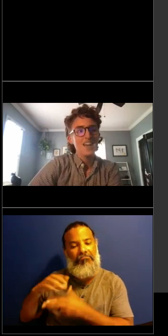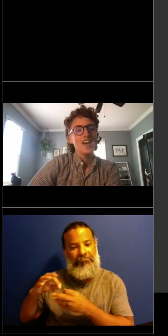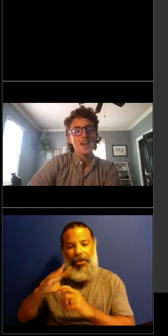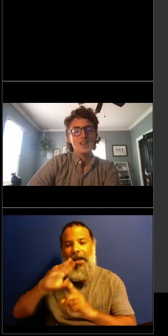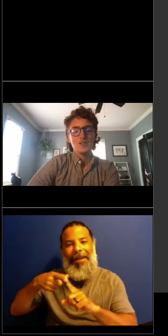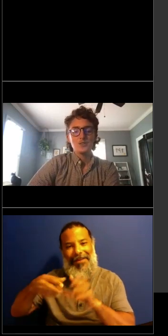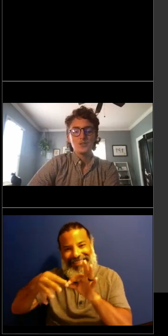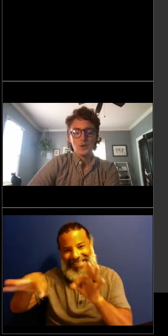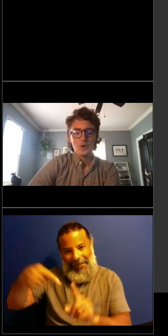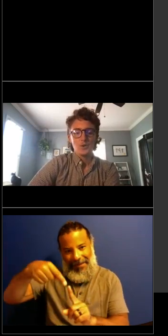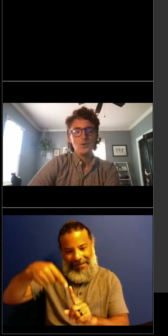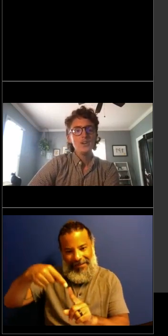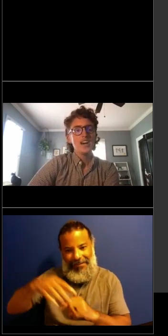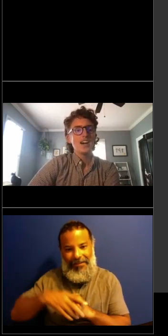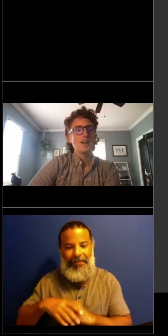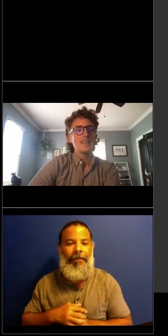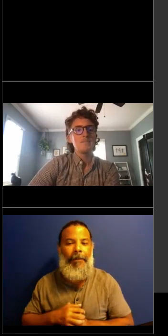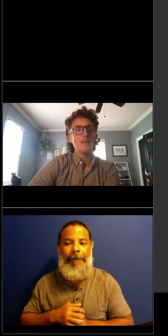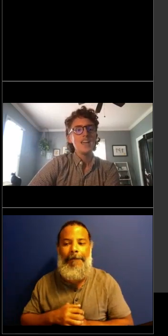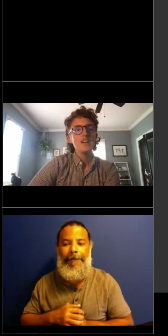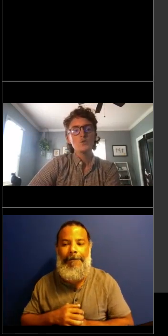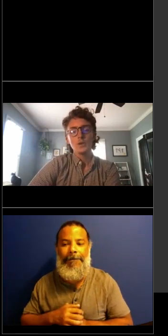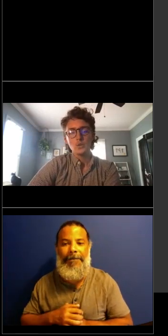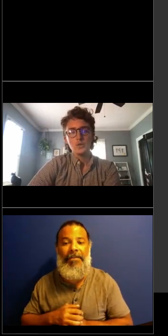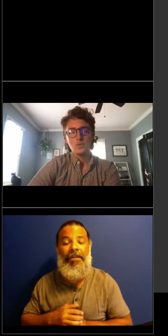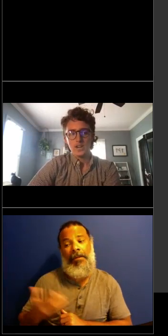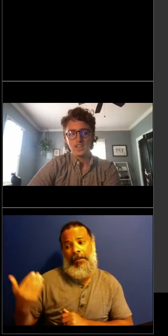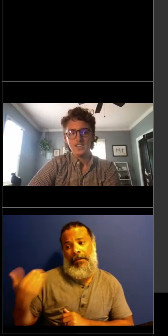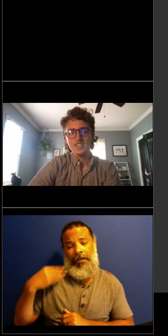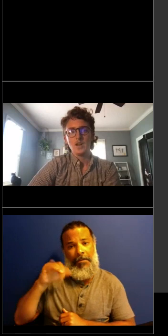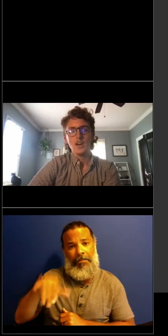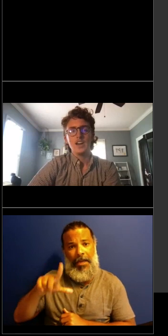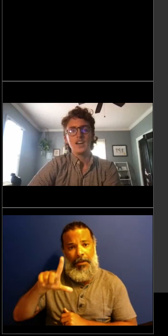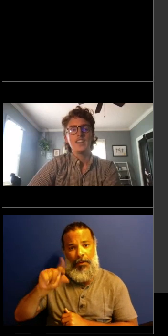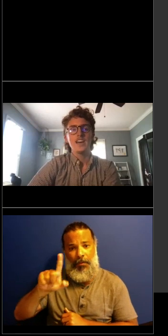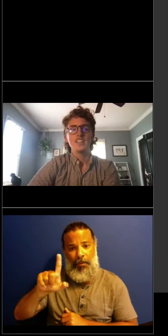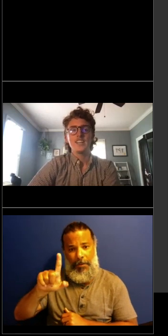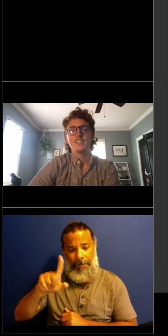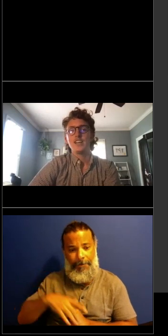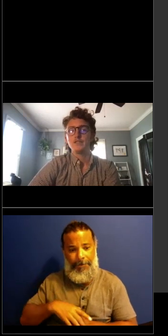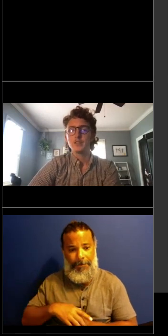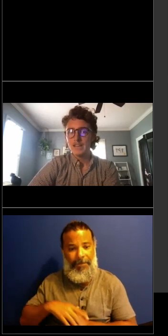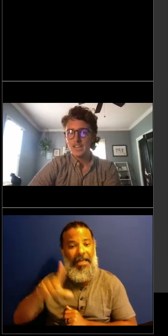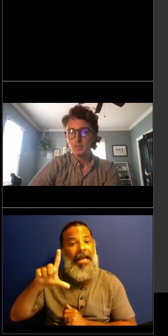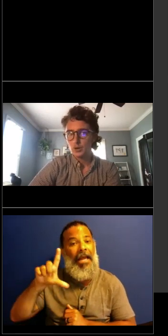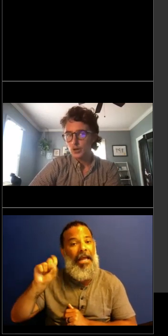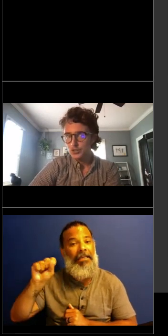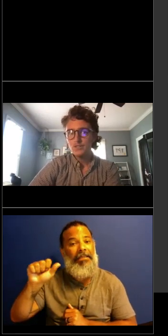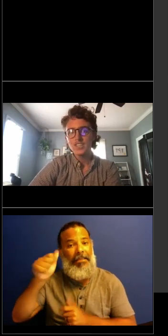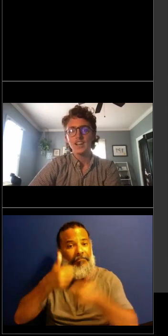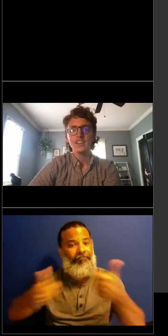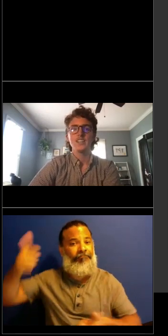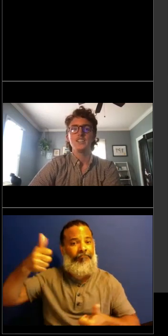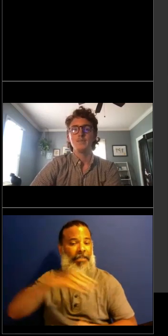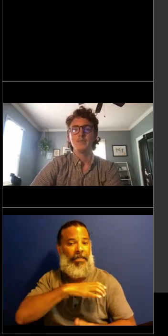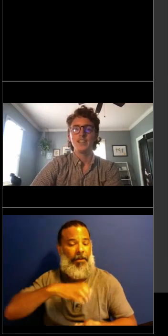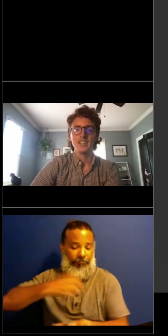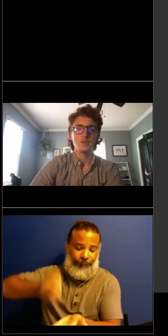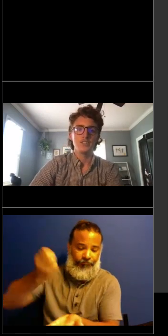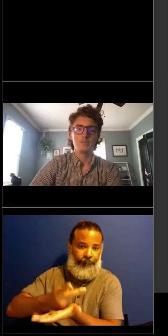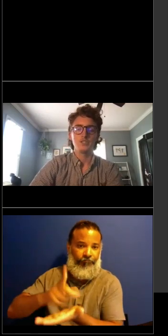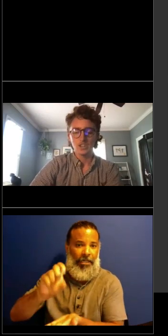itself. So in May of 2021, the LSA Executive Committee approved the LSA